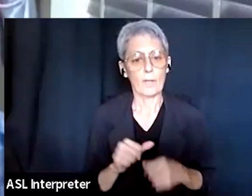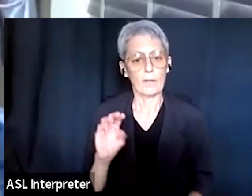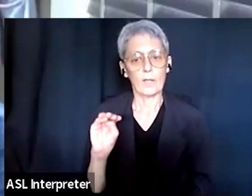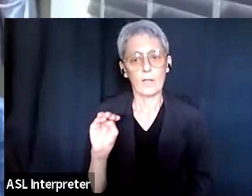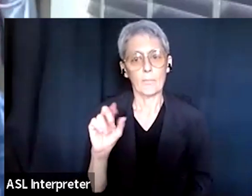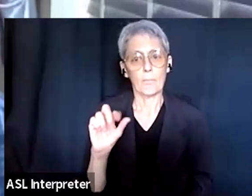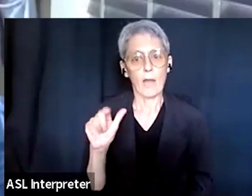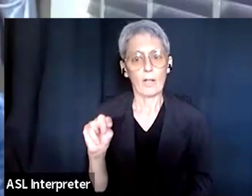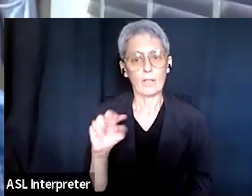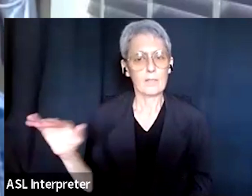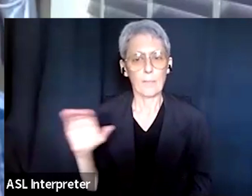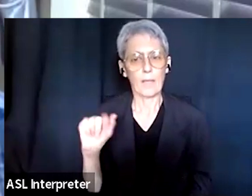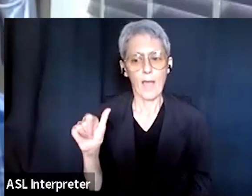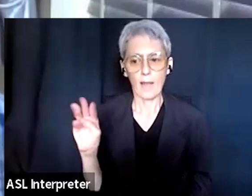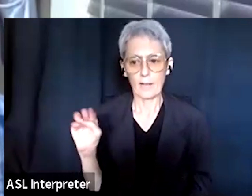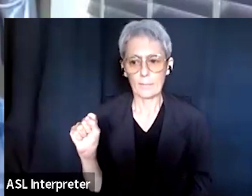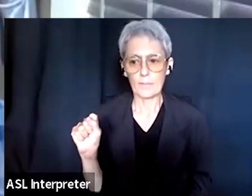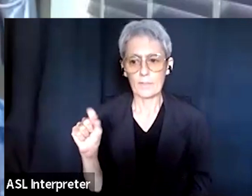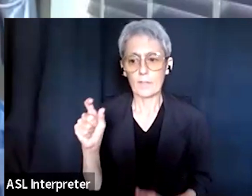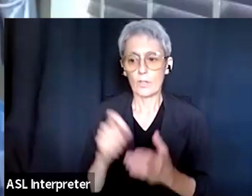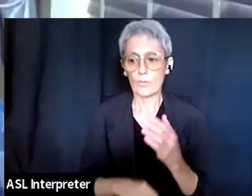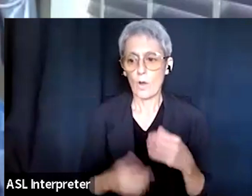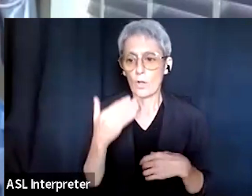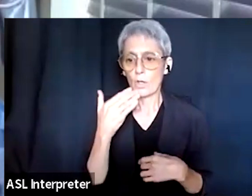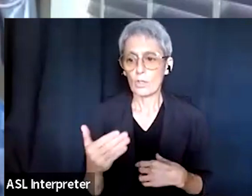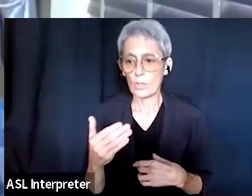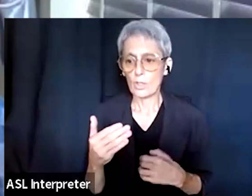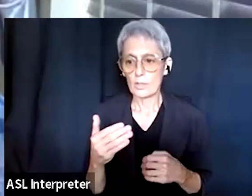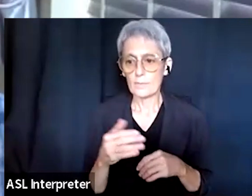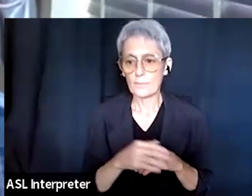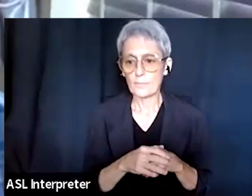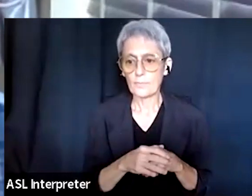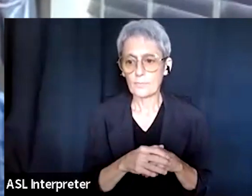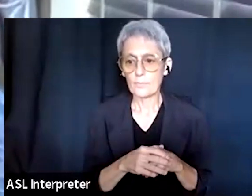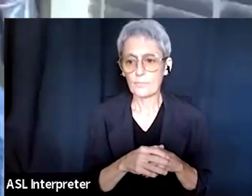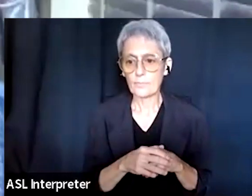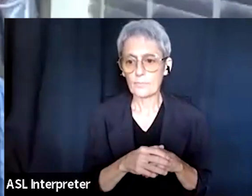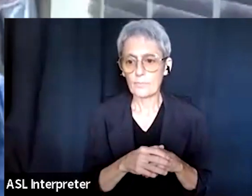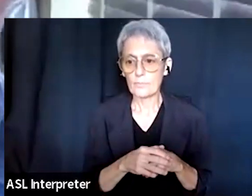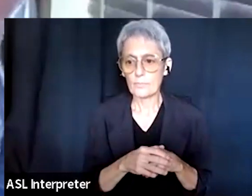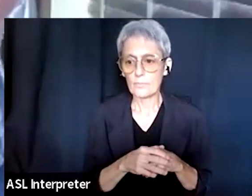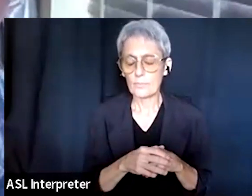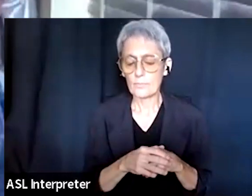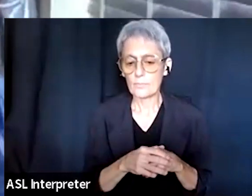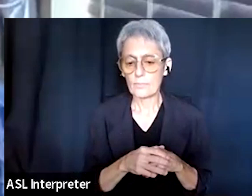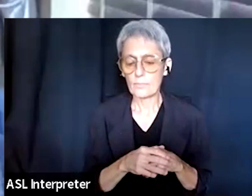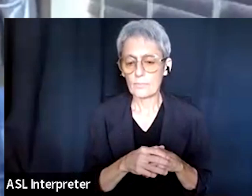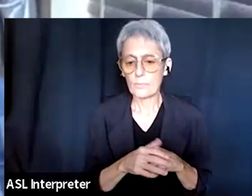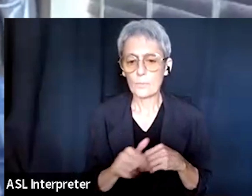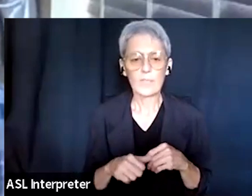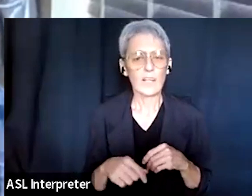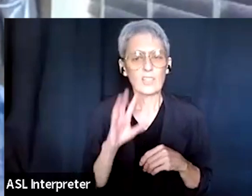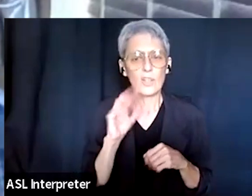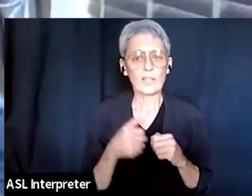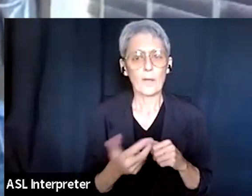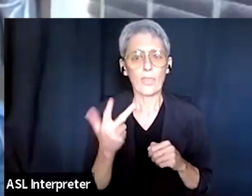really good chapter where she was interested in what's called I think it's called something like the 3 triangles model. It was